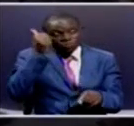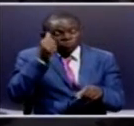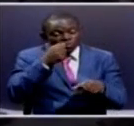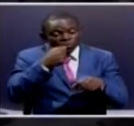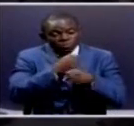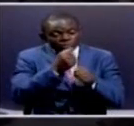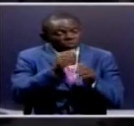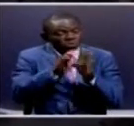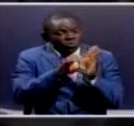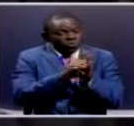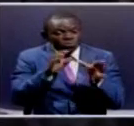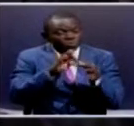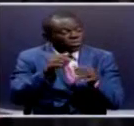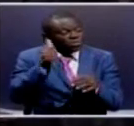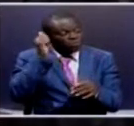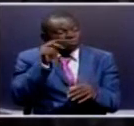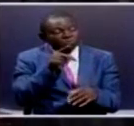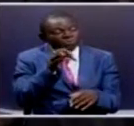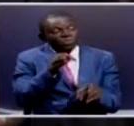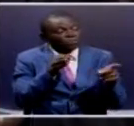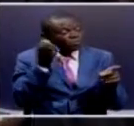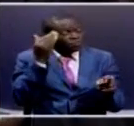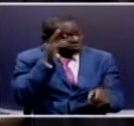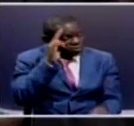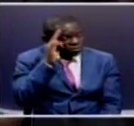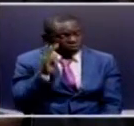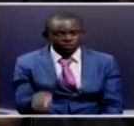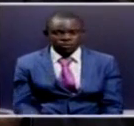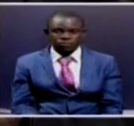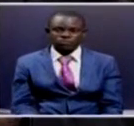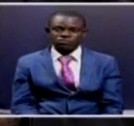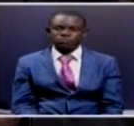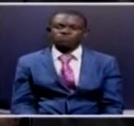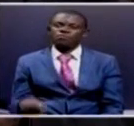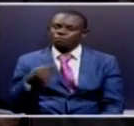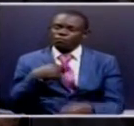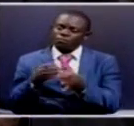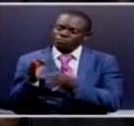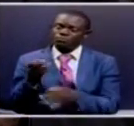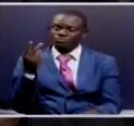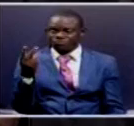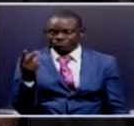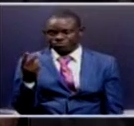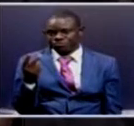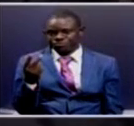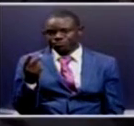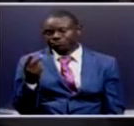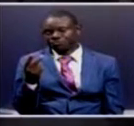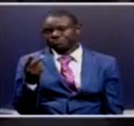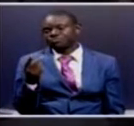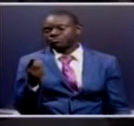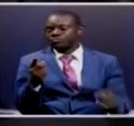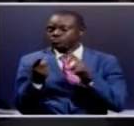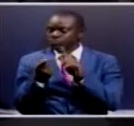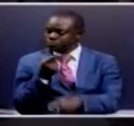There is a group, there is one group, i.e. members of parliament, that have